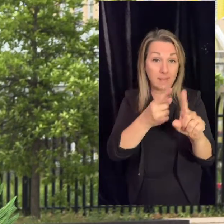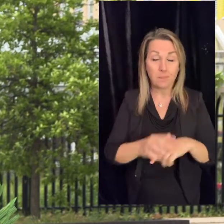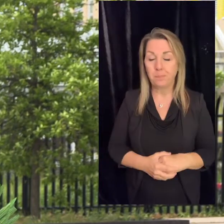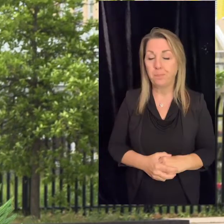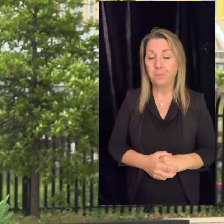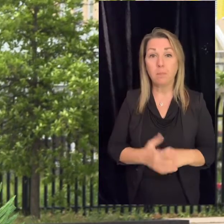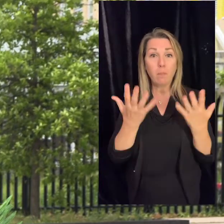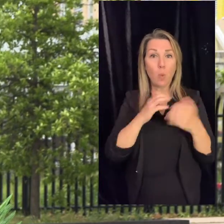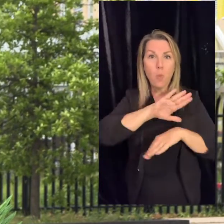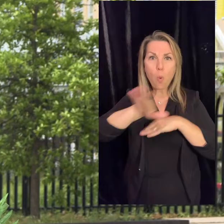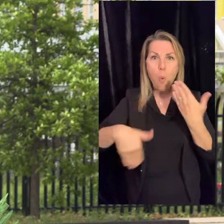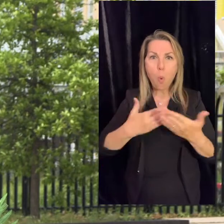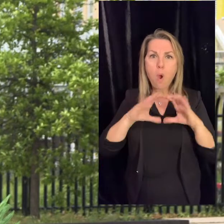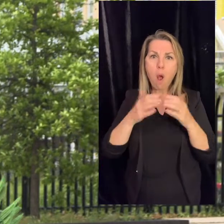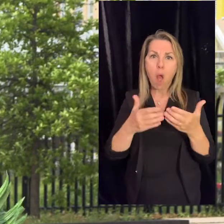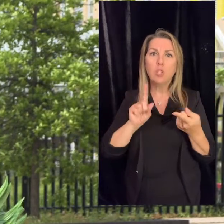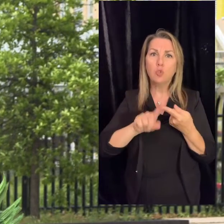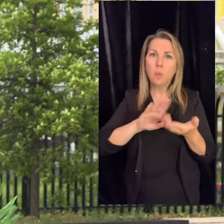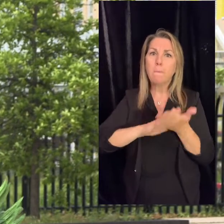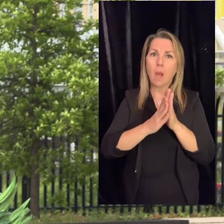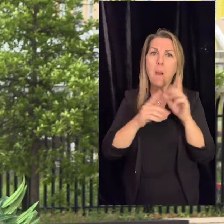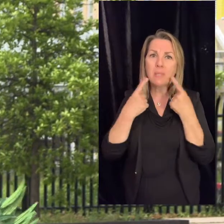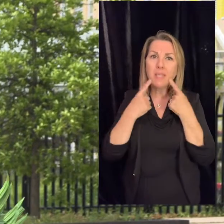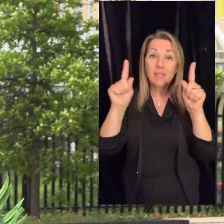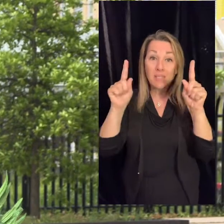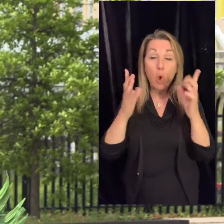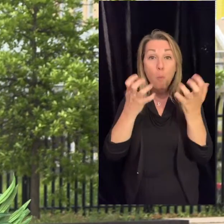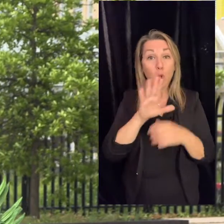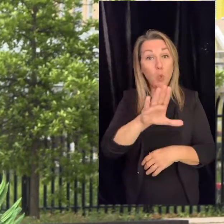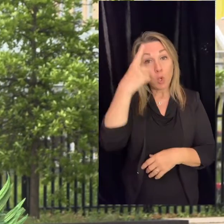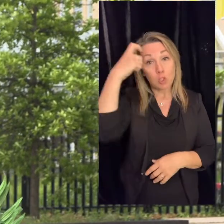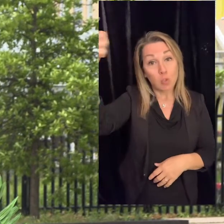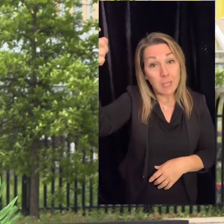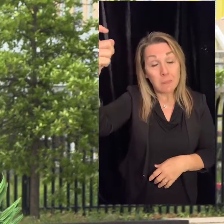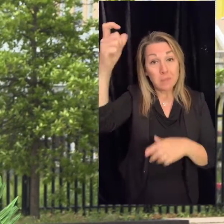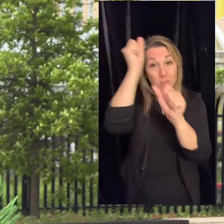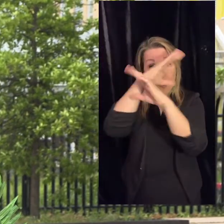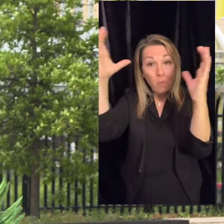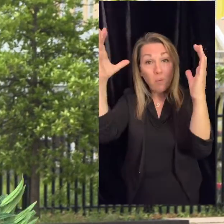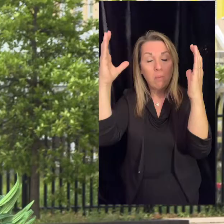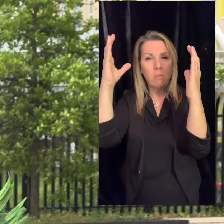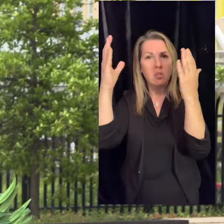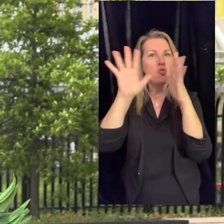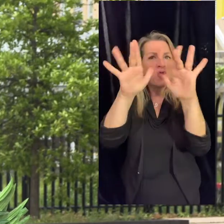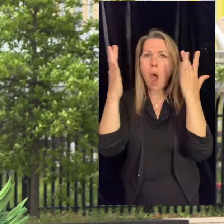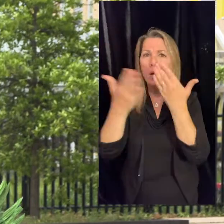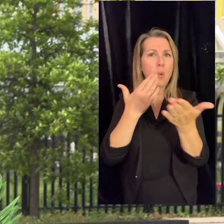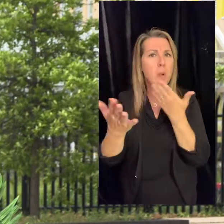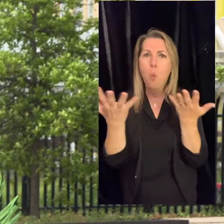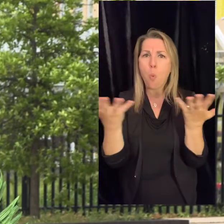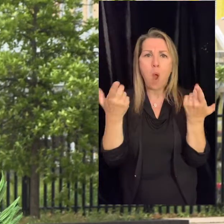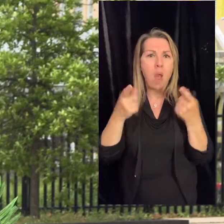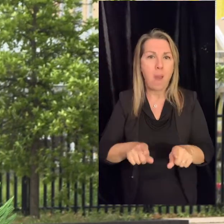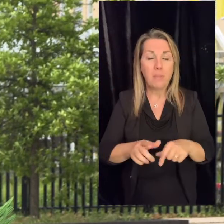I want the whole class to succeed. I want your dreams to shine no matter what they may be. I